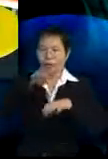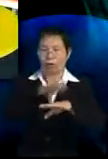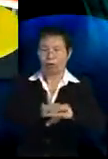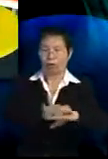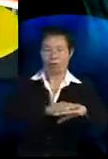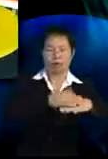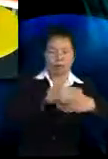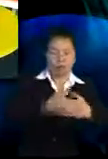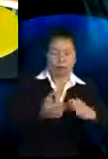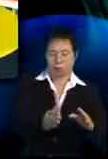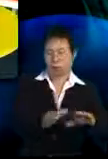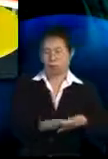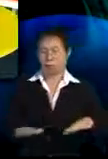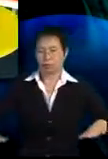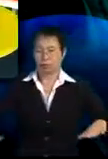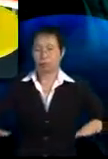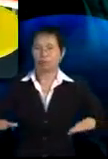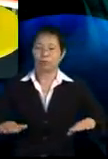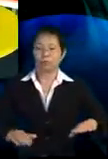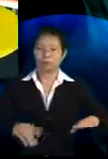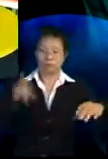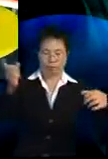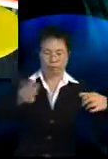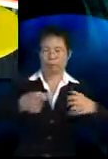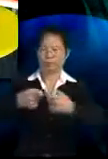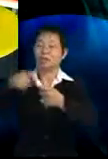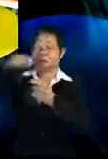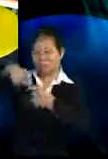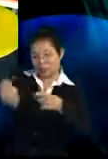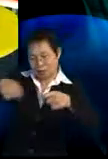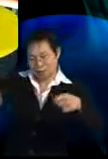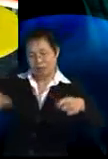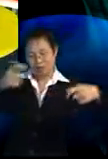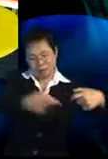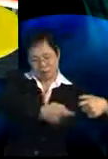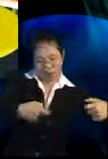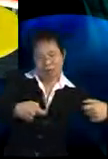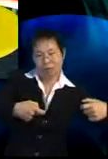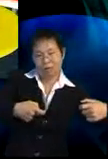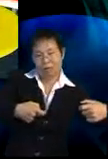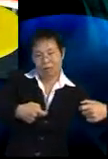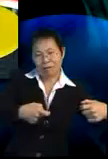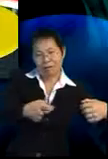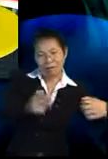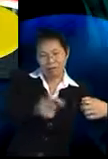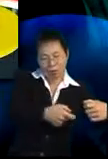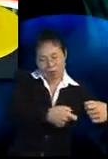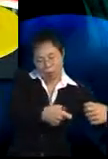Then, hook a spring balance onto the wooden block. Now, pull the wooden block until it